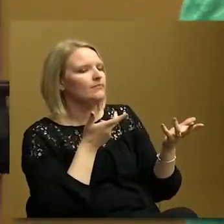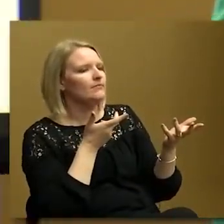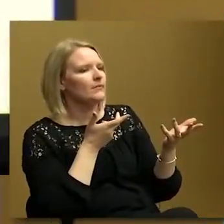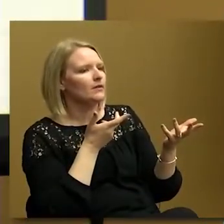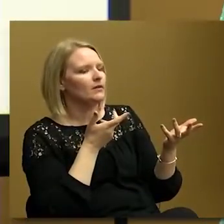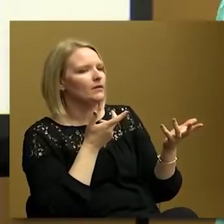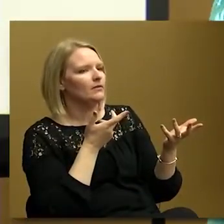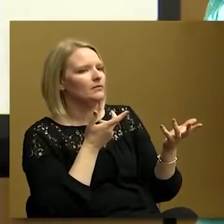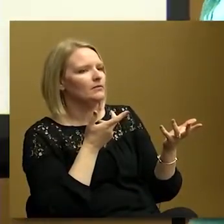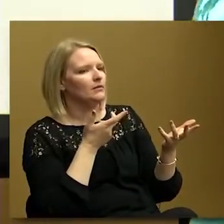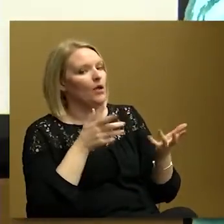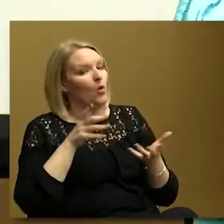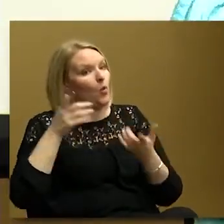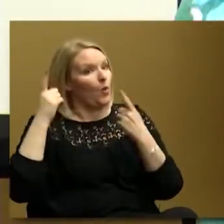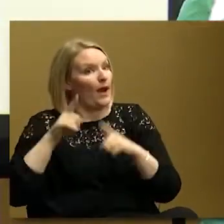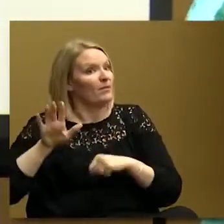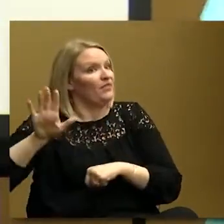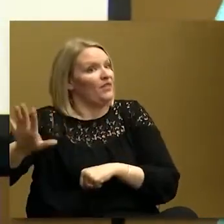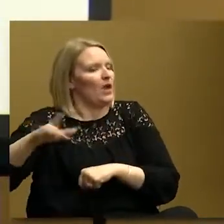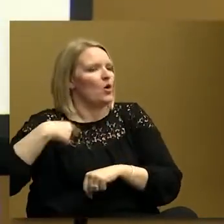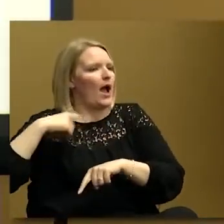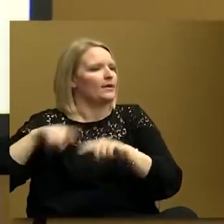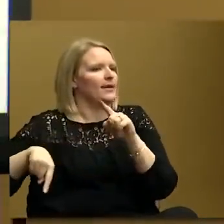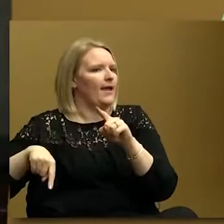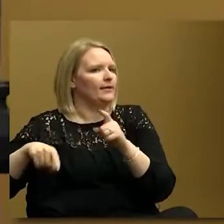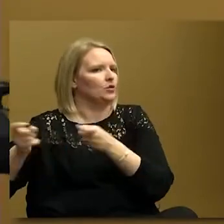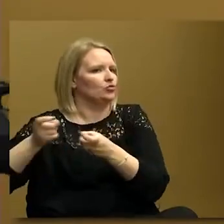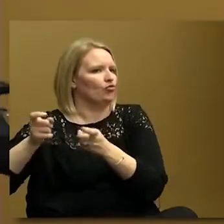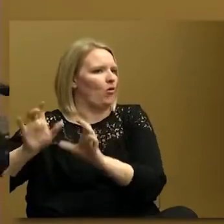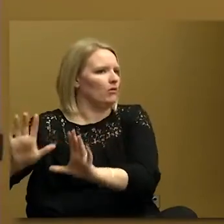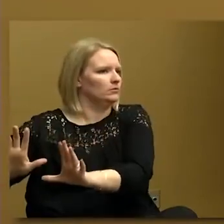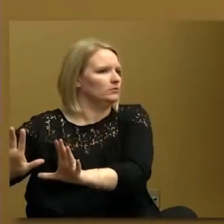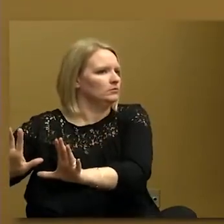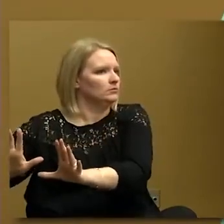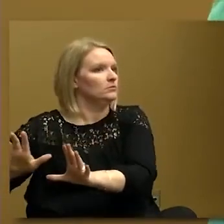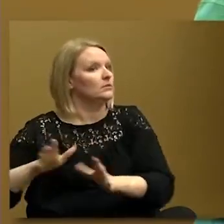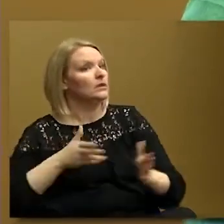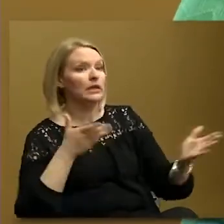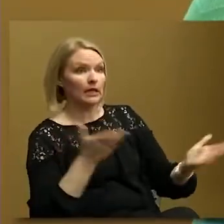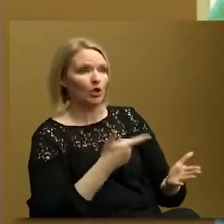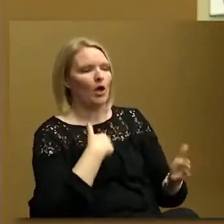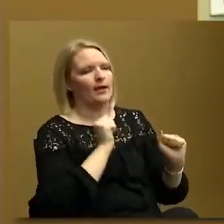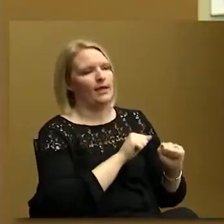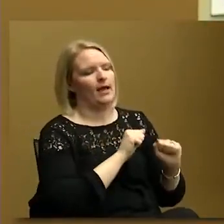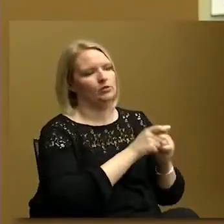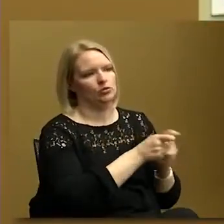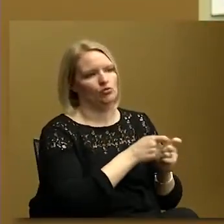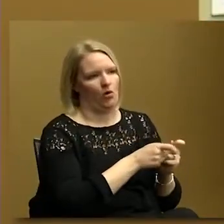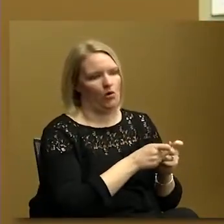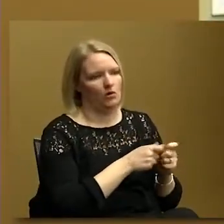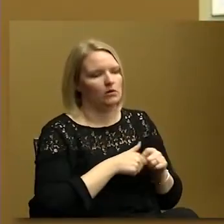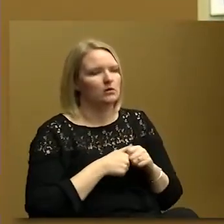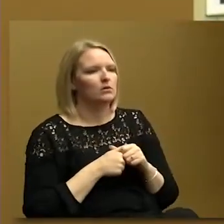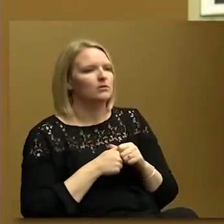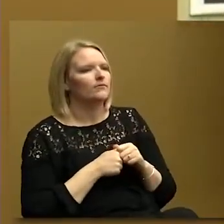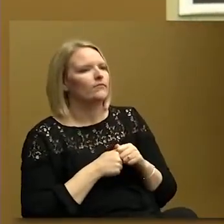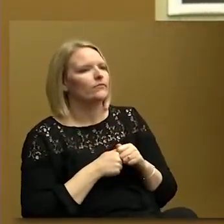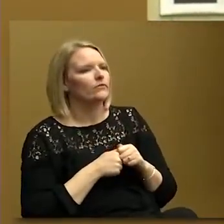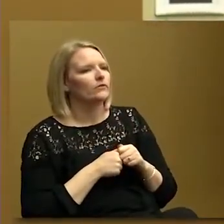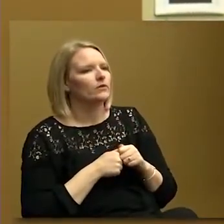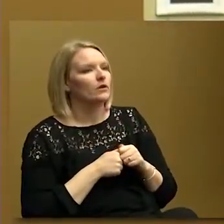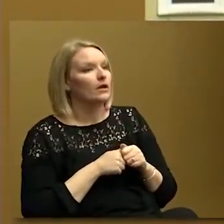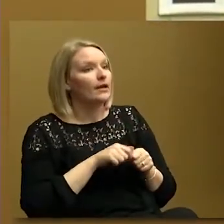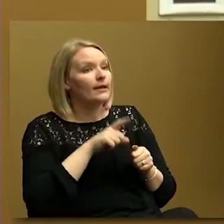we can't be responsible. All we can do is all we can do. And so it may not be the